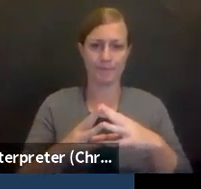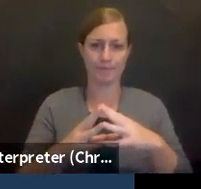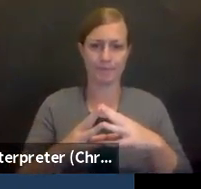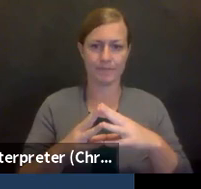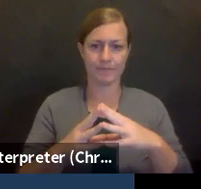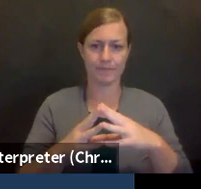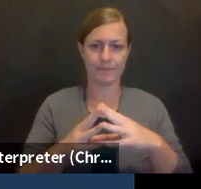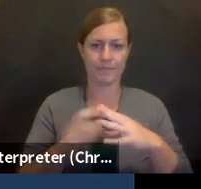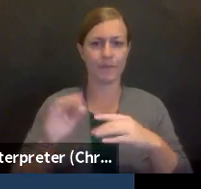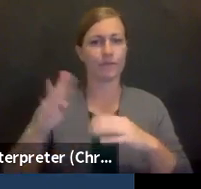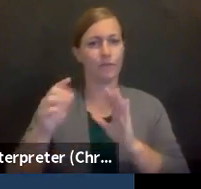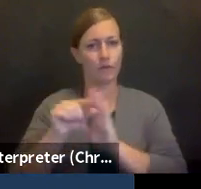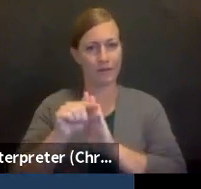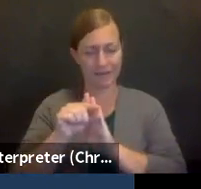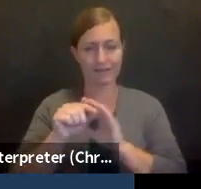And this was 4th grade.